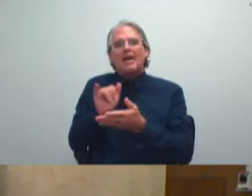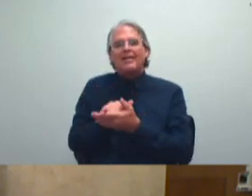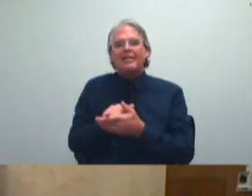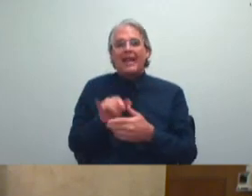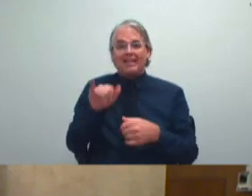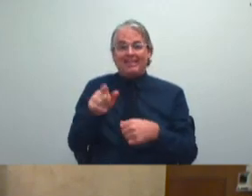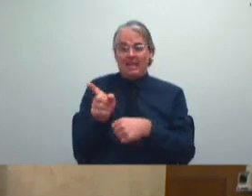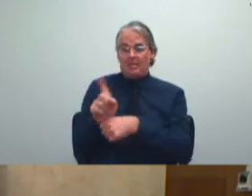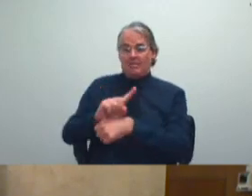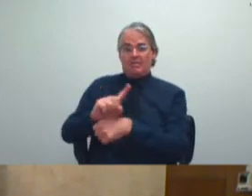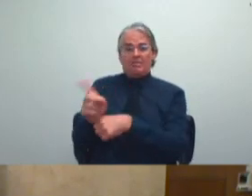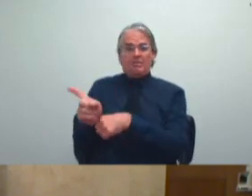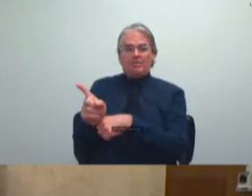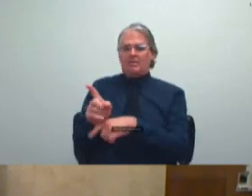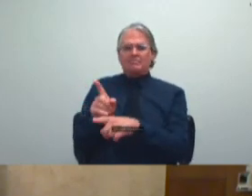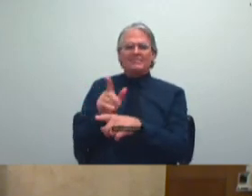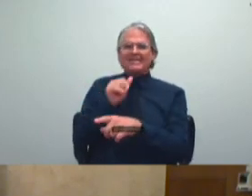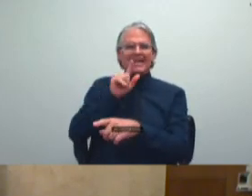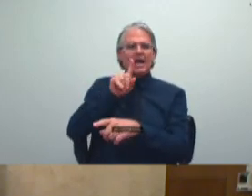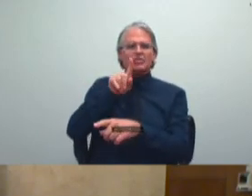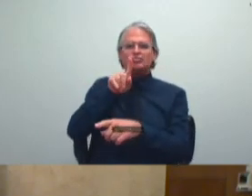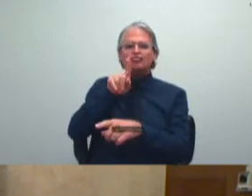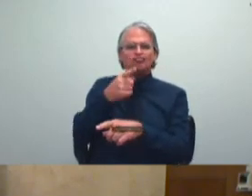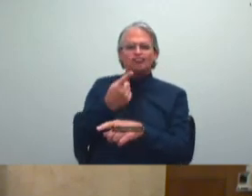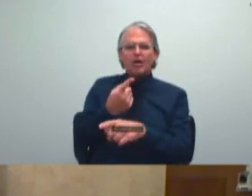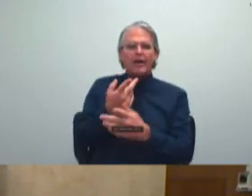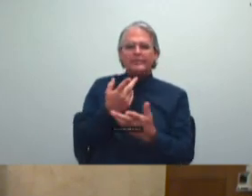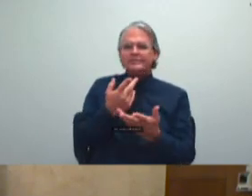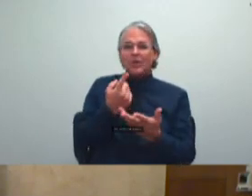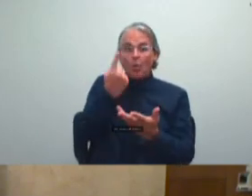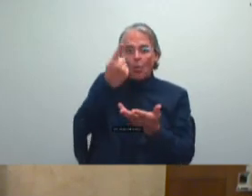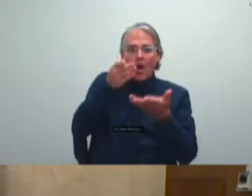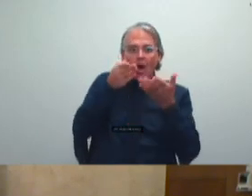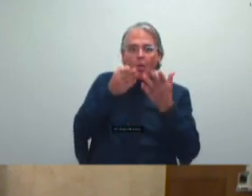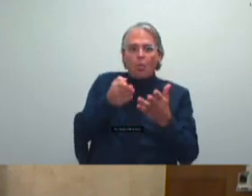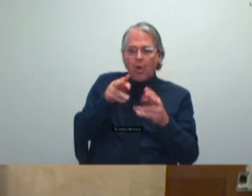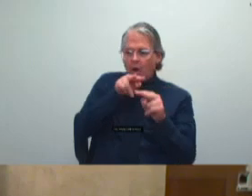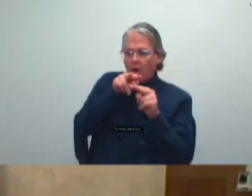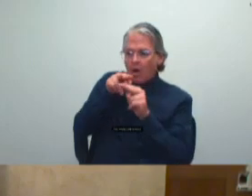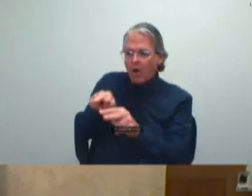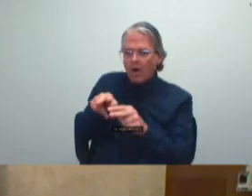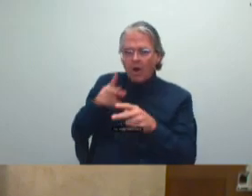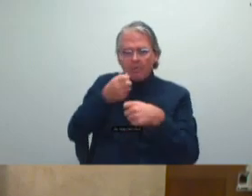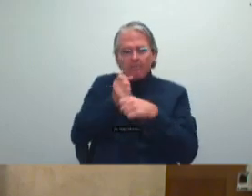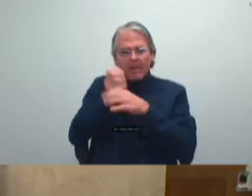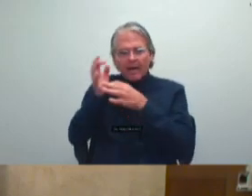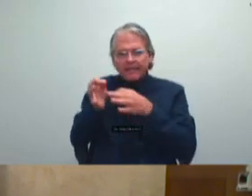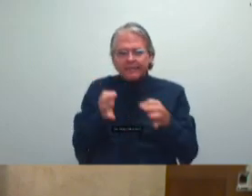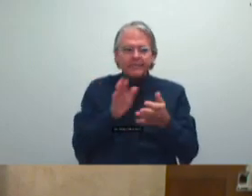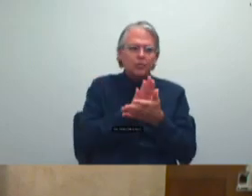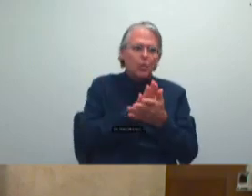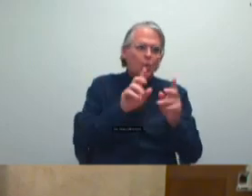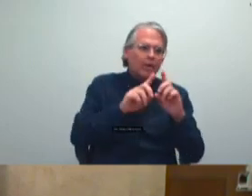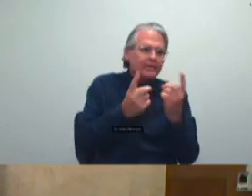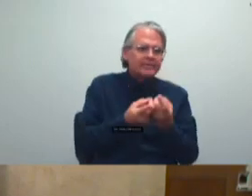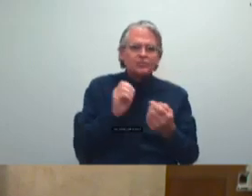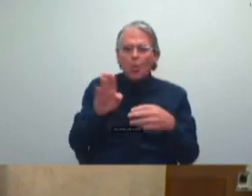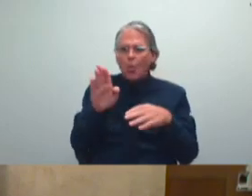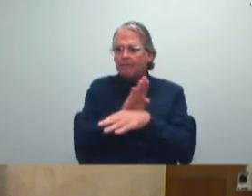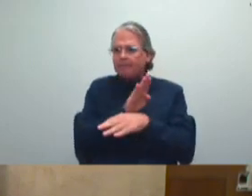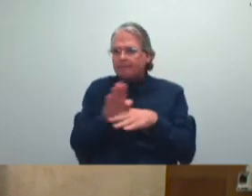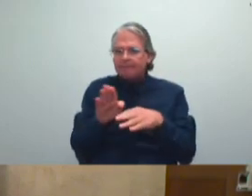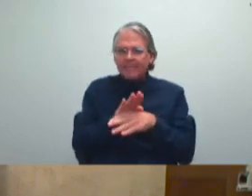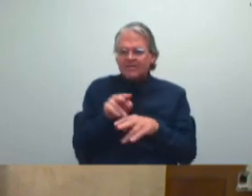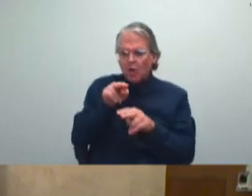you know, the one metric that either, say, a school district or businesses or anyone relies on to